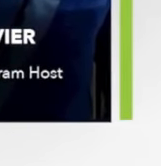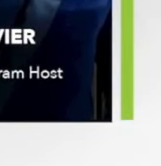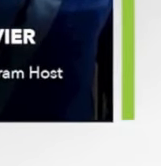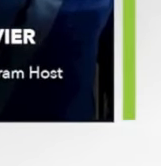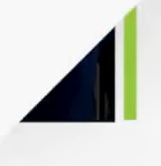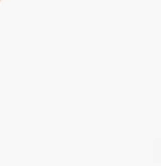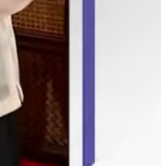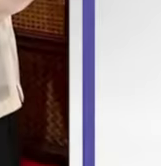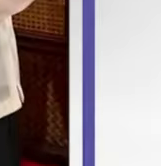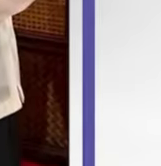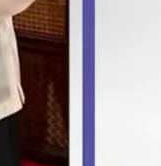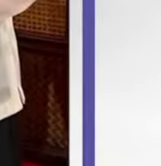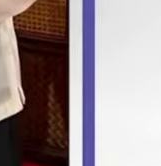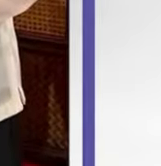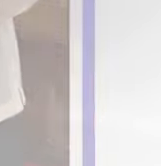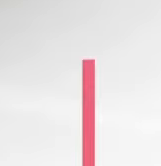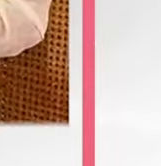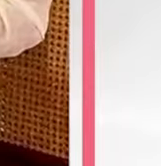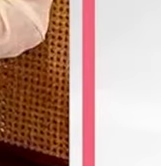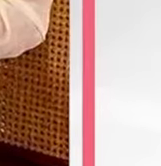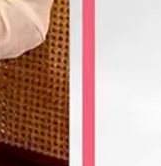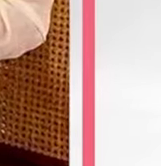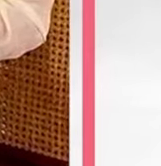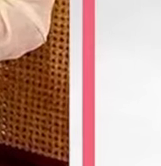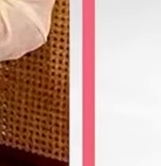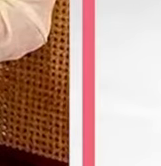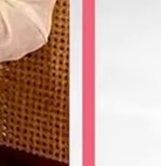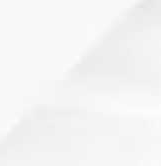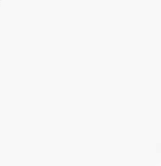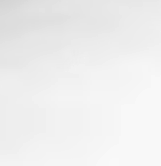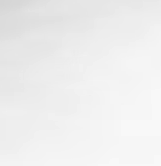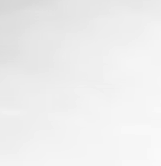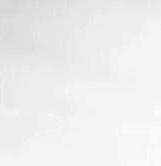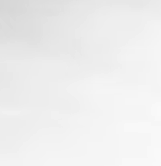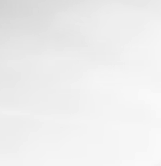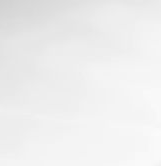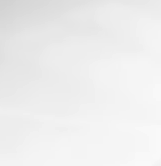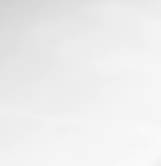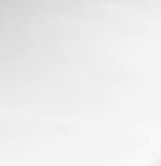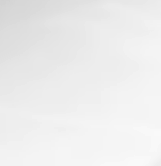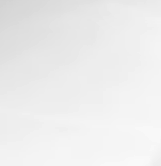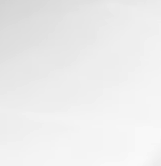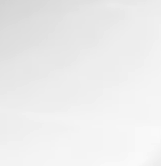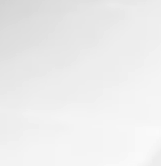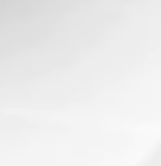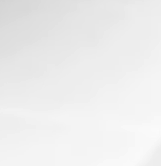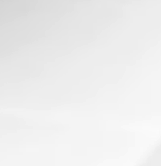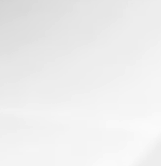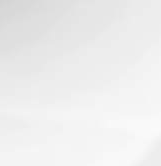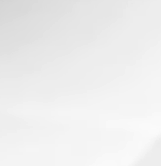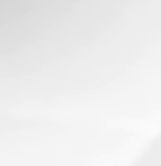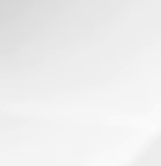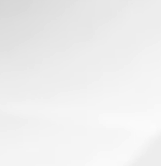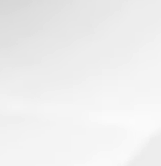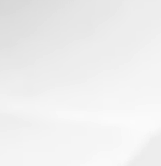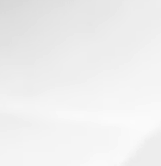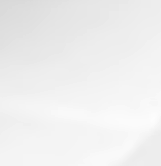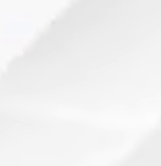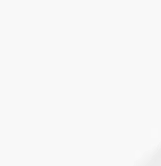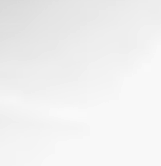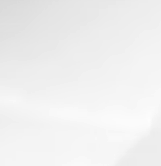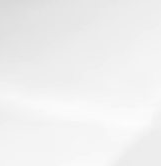Media Awards. Jeric Gonzalez, Joaquin Dubagoso, recipients for the NCCA Ani ng